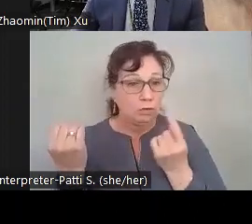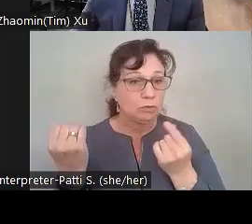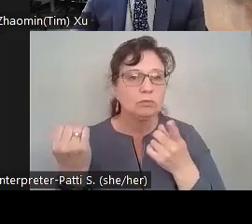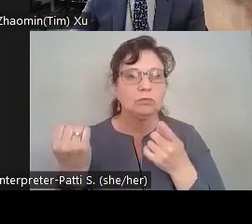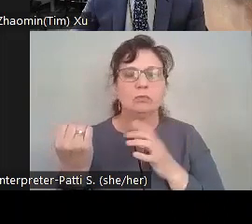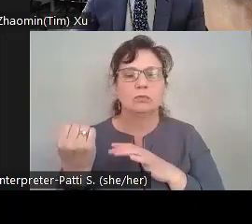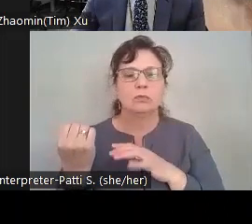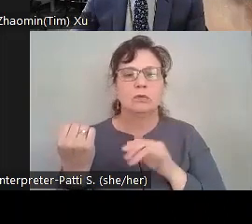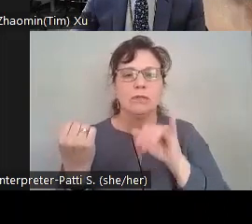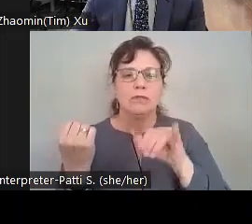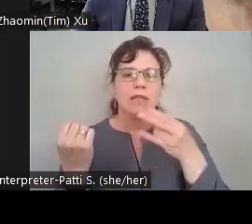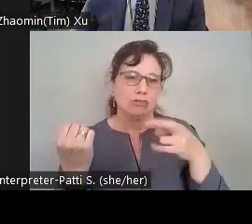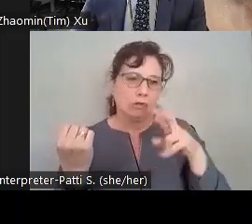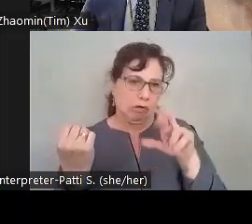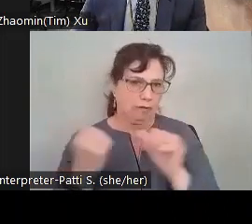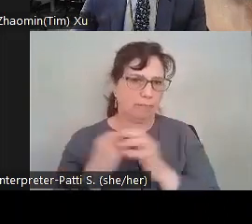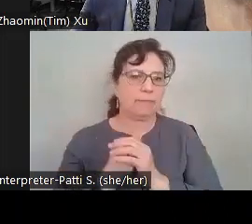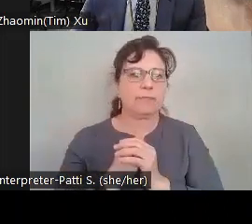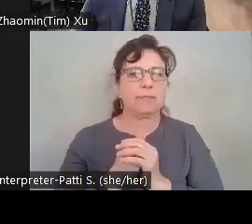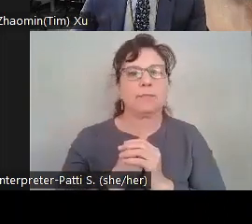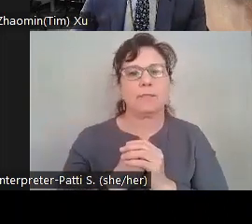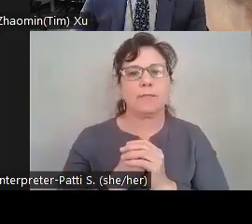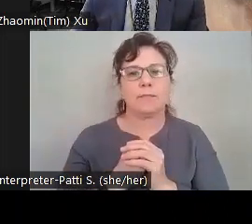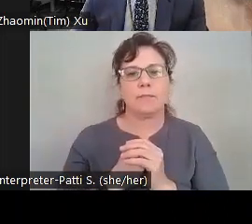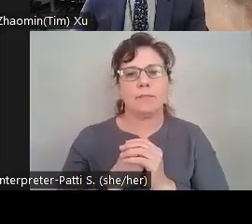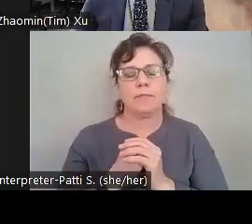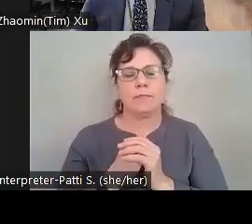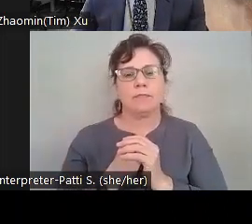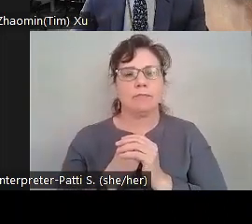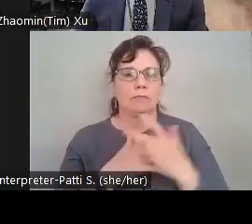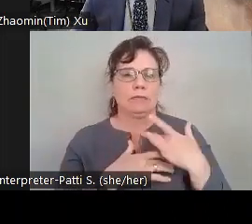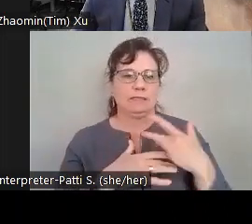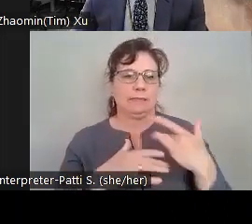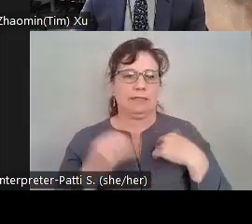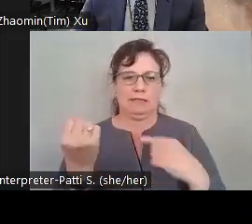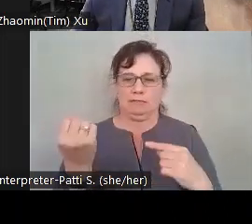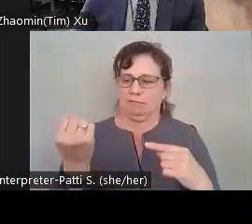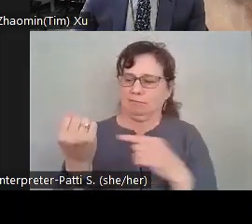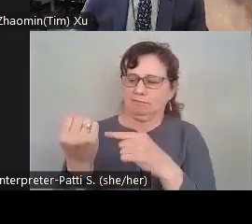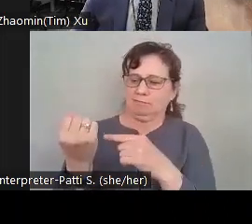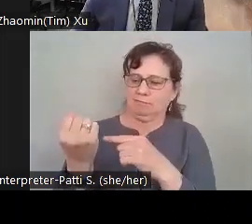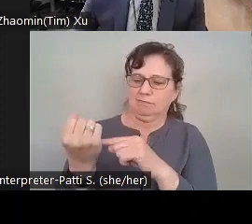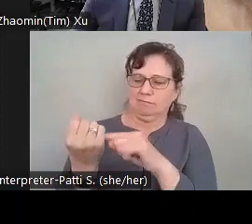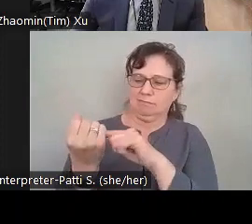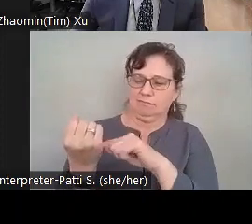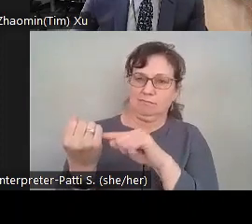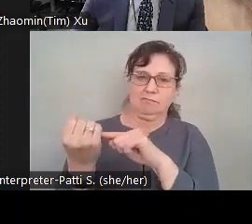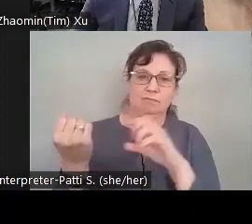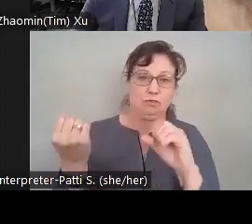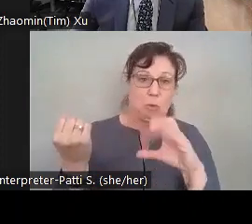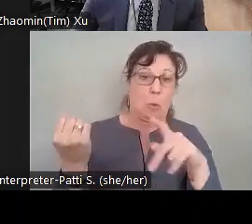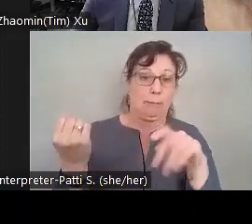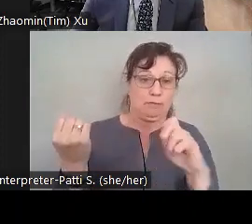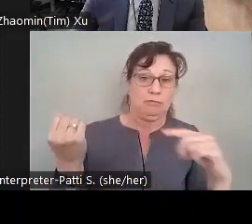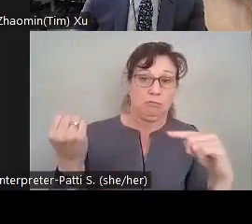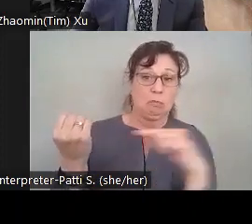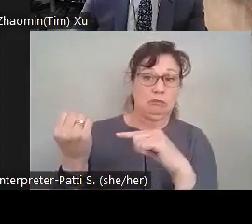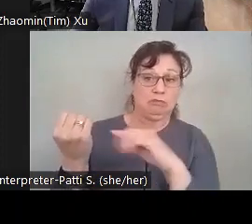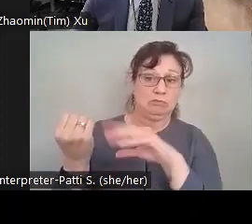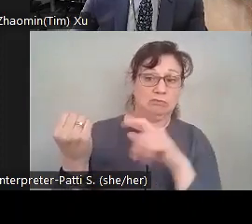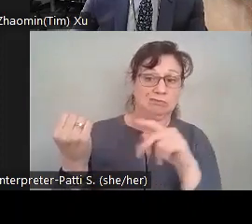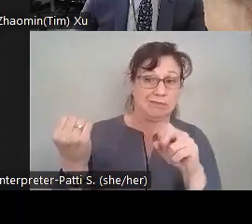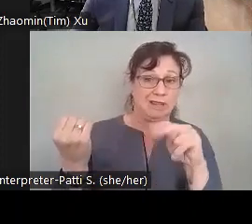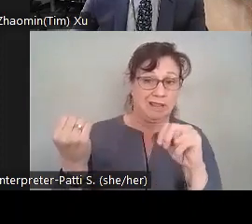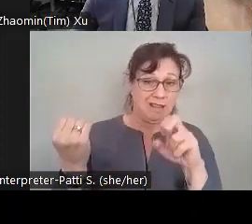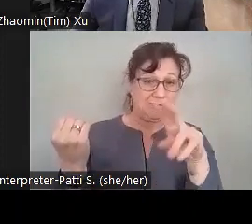otherwise known as HRA? So we will typically insert an anoscope so we can actually see inside the